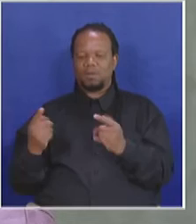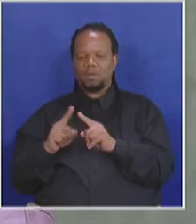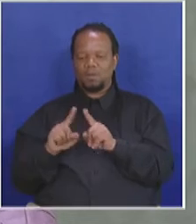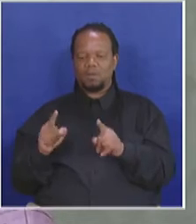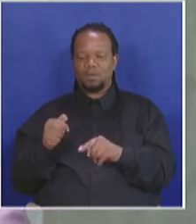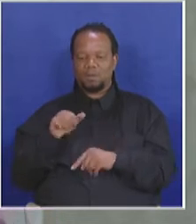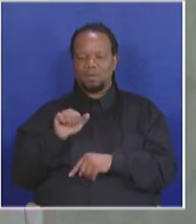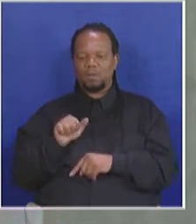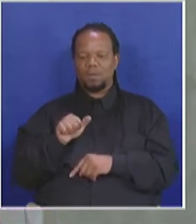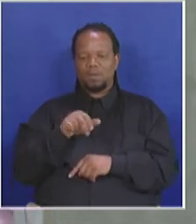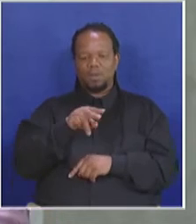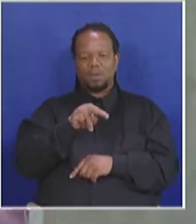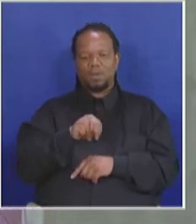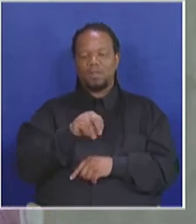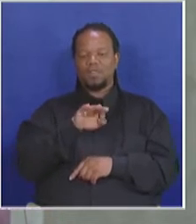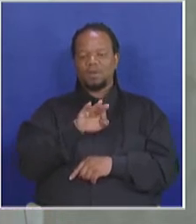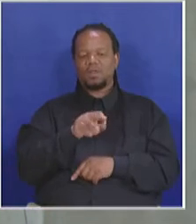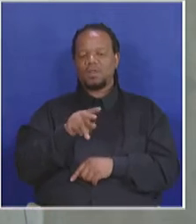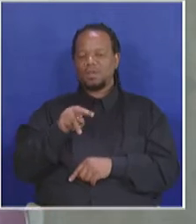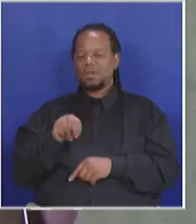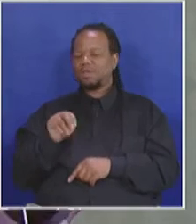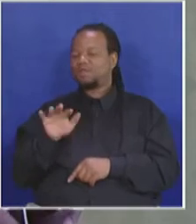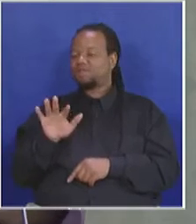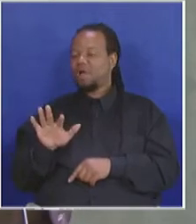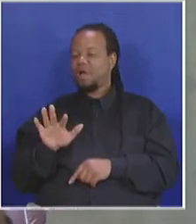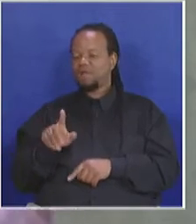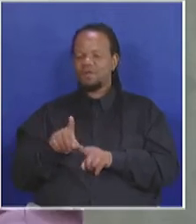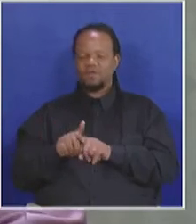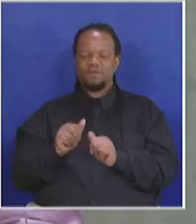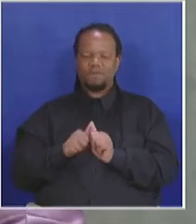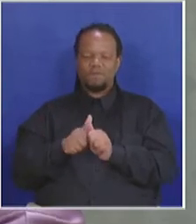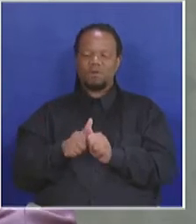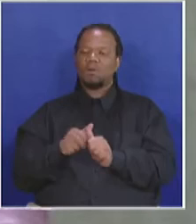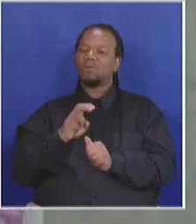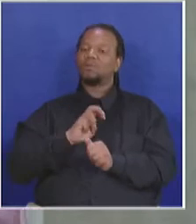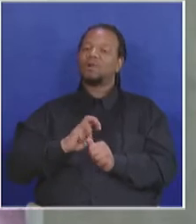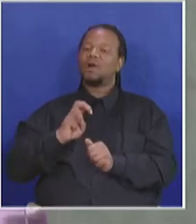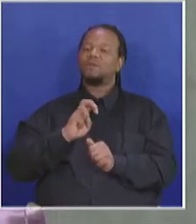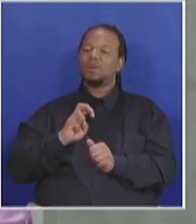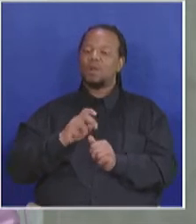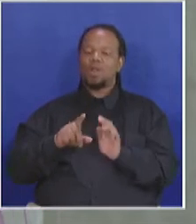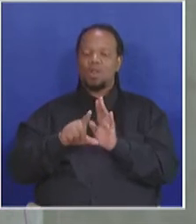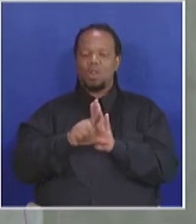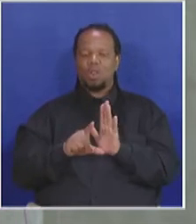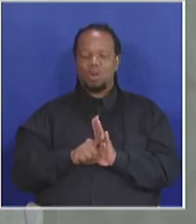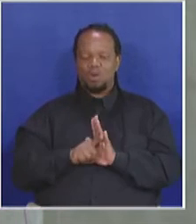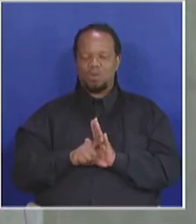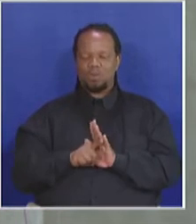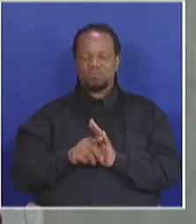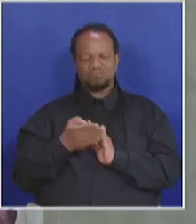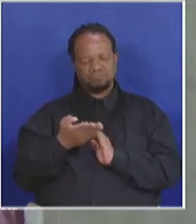namely N3 and N5, in terms of traffic law enforcement routes. The delegation